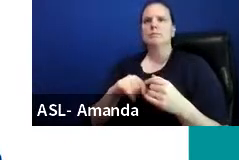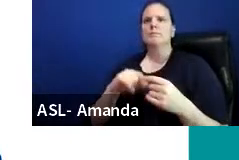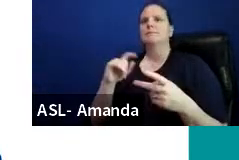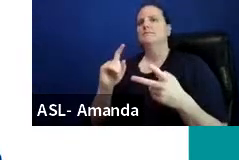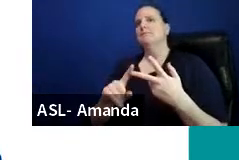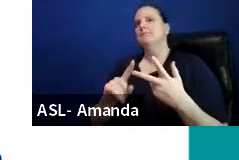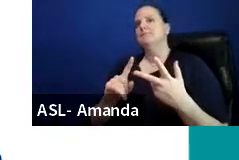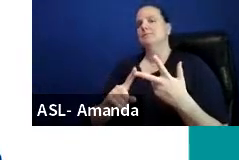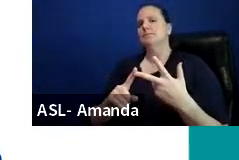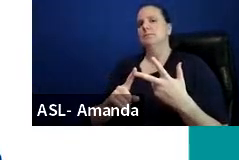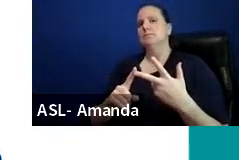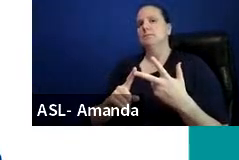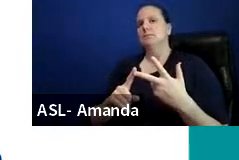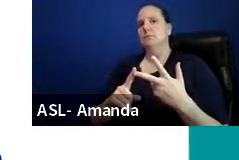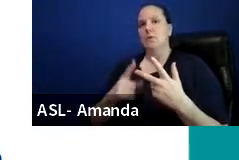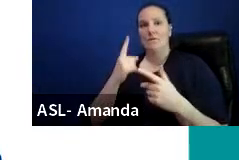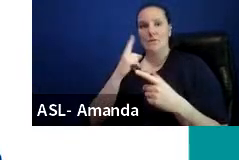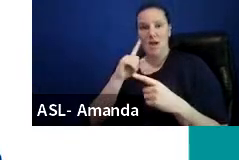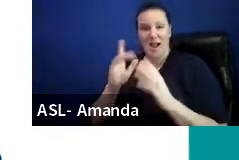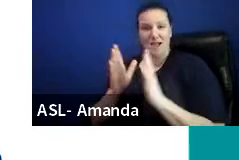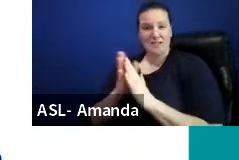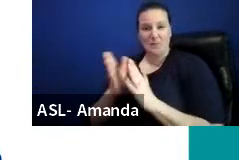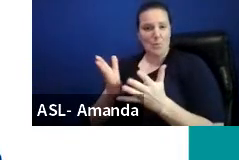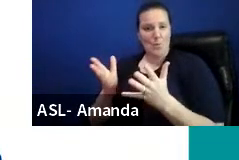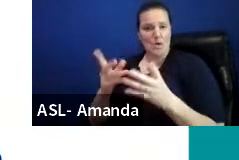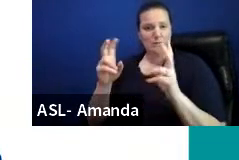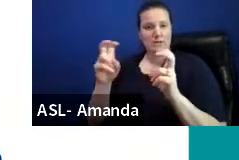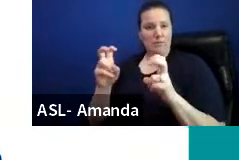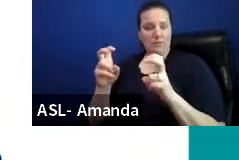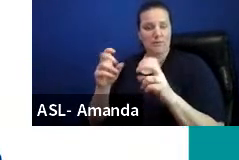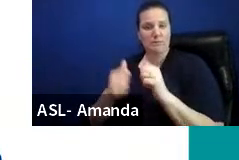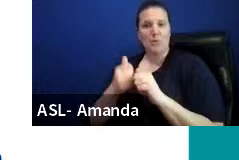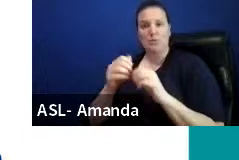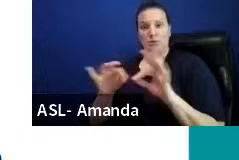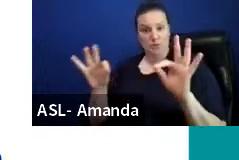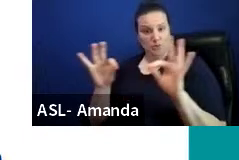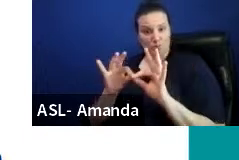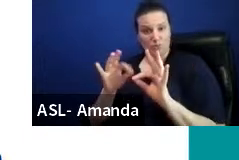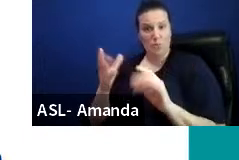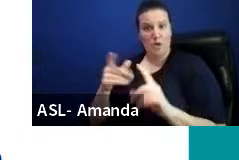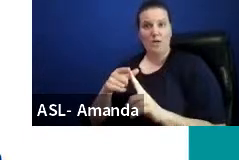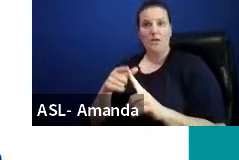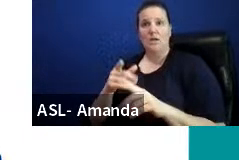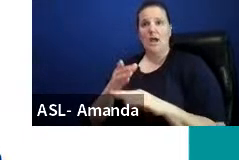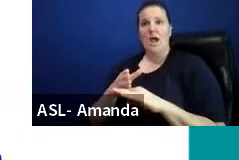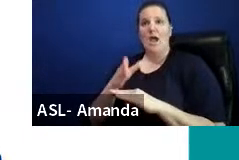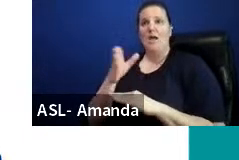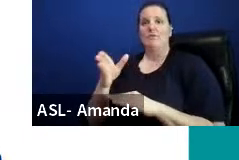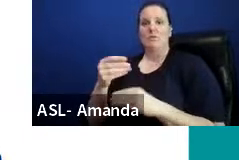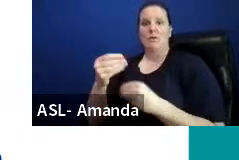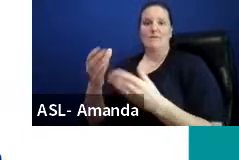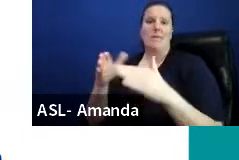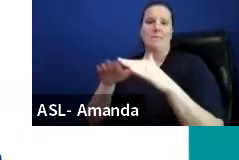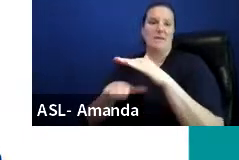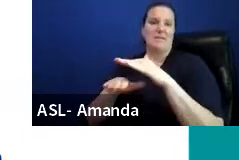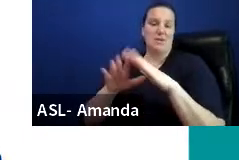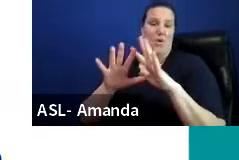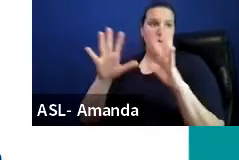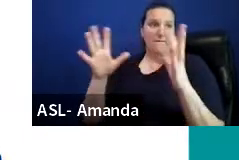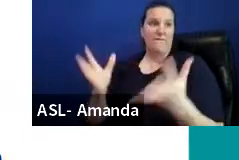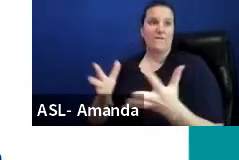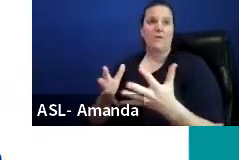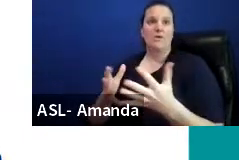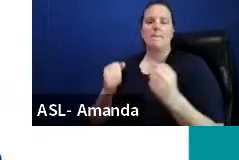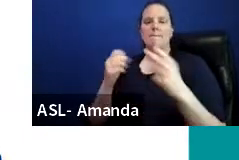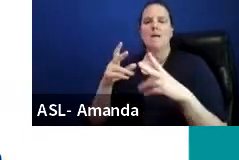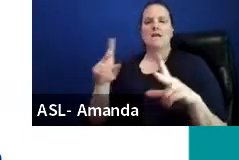to asking them what topics they're most interested in, after we gave them a basic overview, a lot